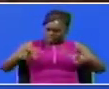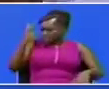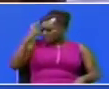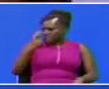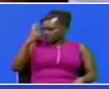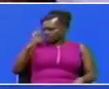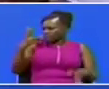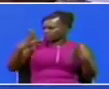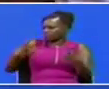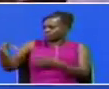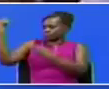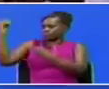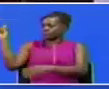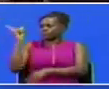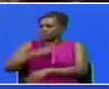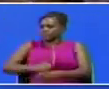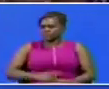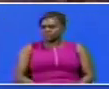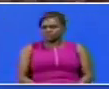now at large.